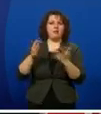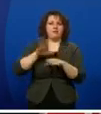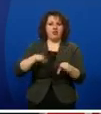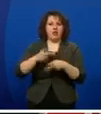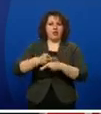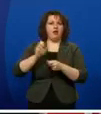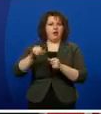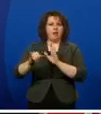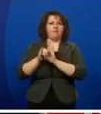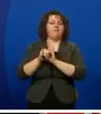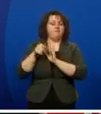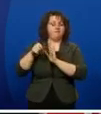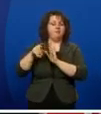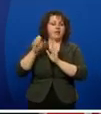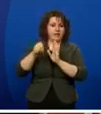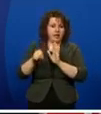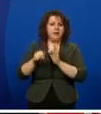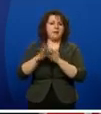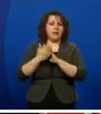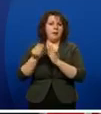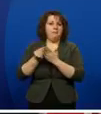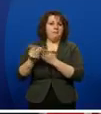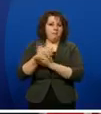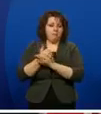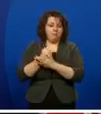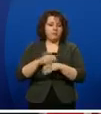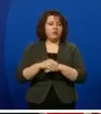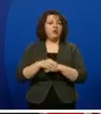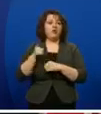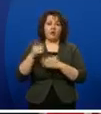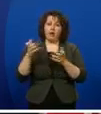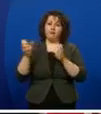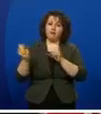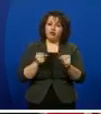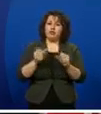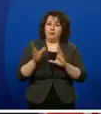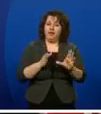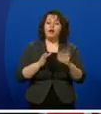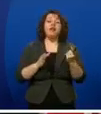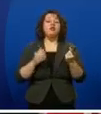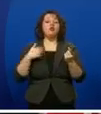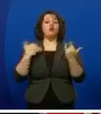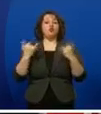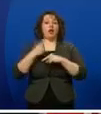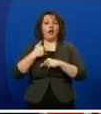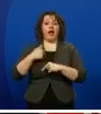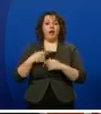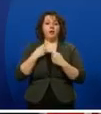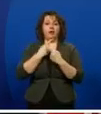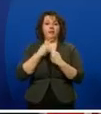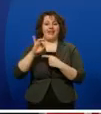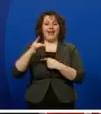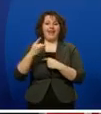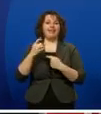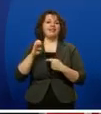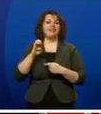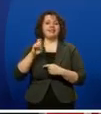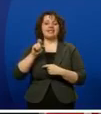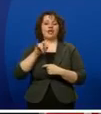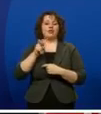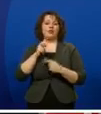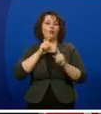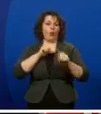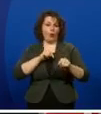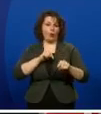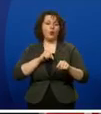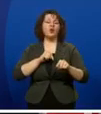Iowans to develop a strategic plan. I'm pleased to announce that later today, I'll be issuing my 8th executive order establishing